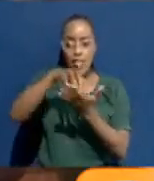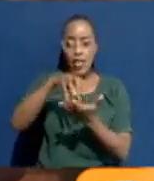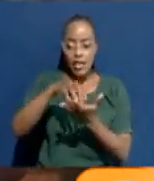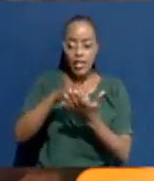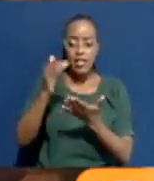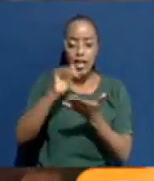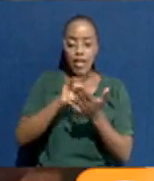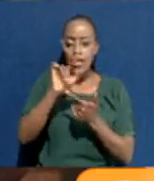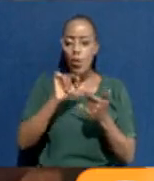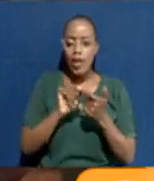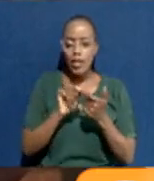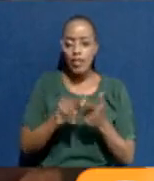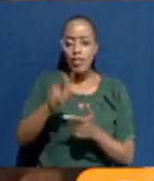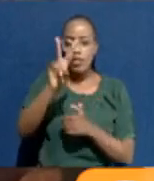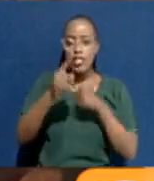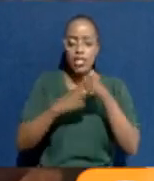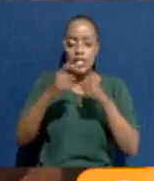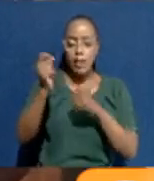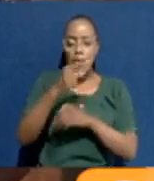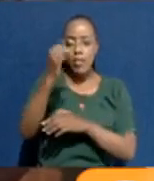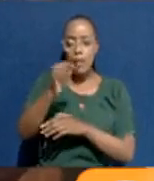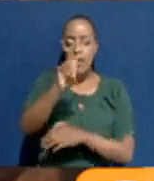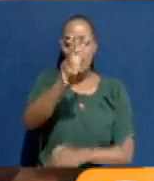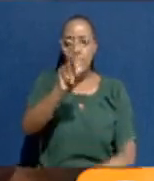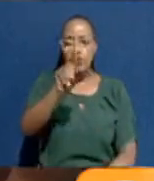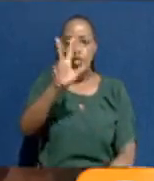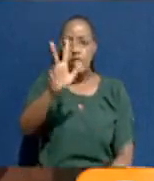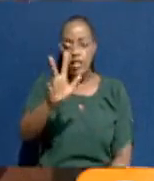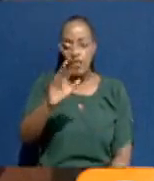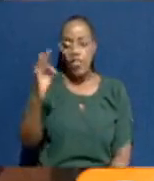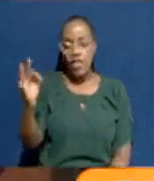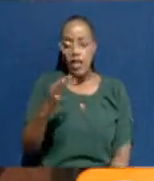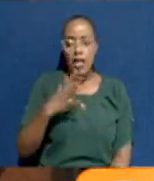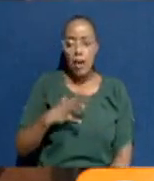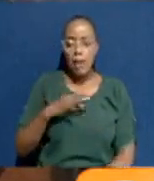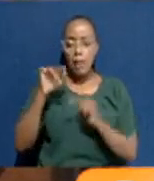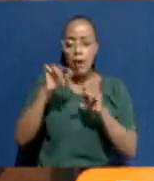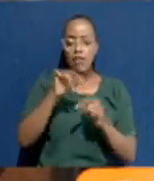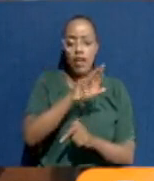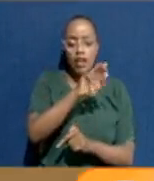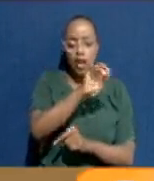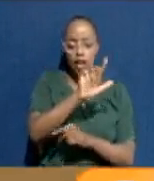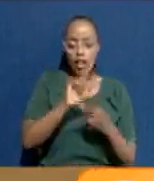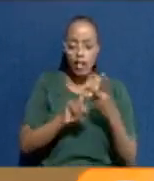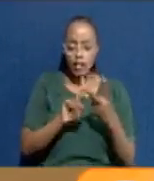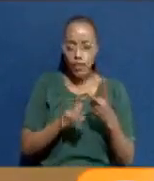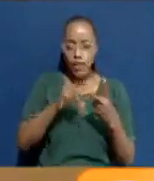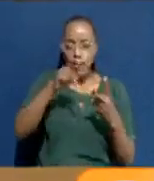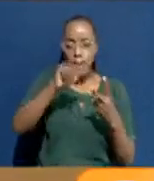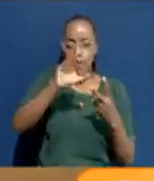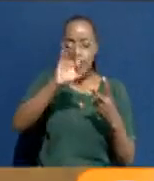up again in court on the 26th of May 2023. The three accused, Rael Nyakerario,